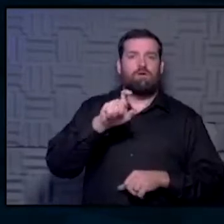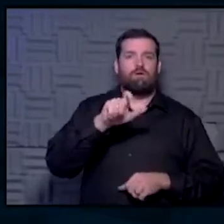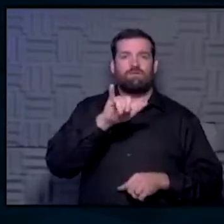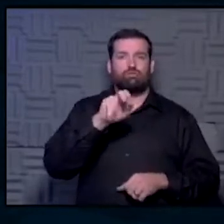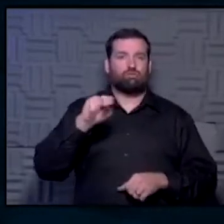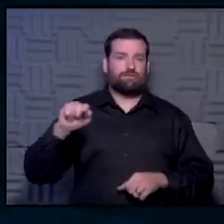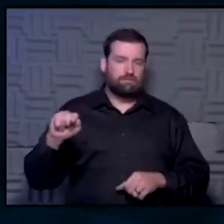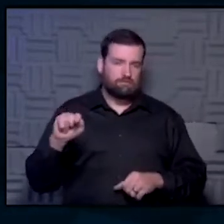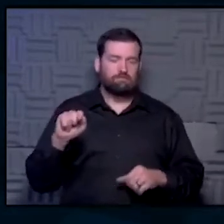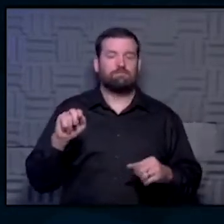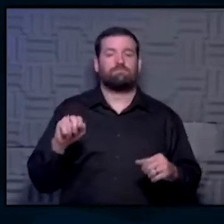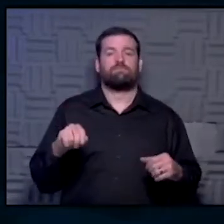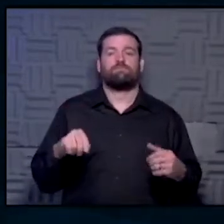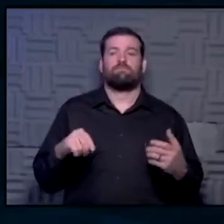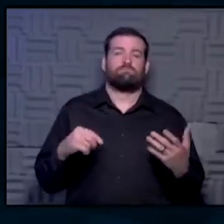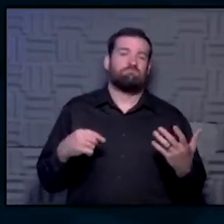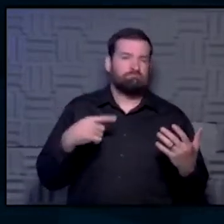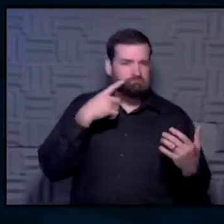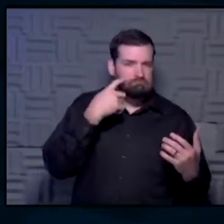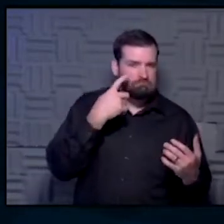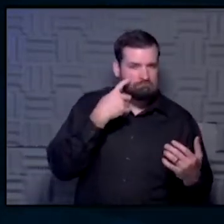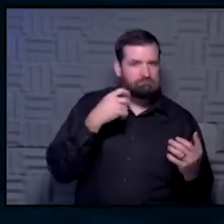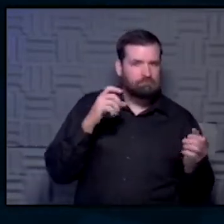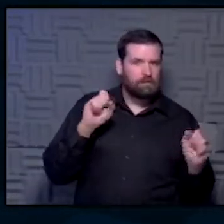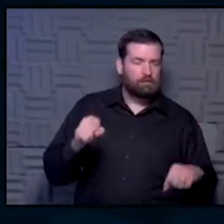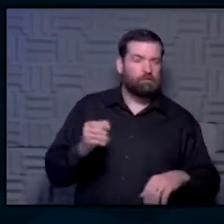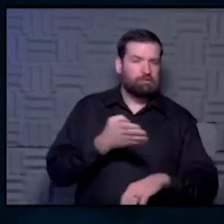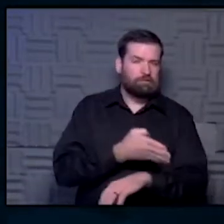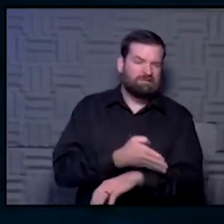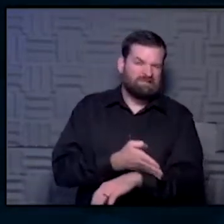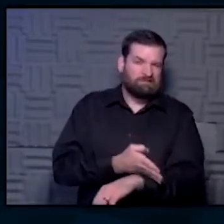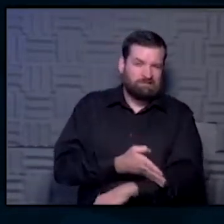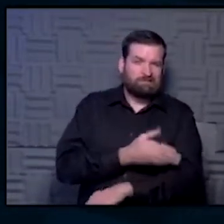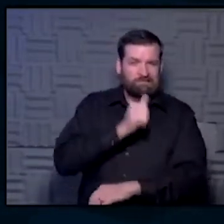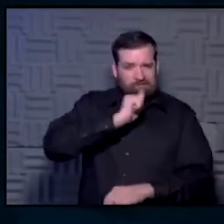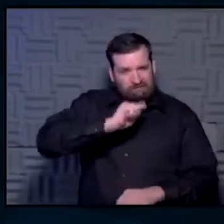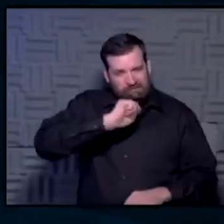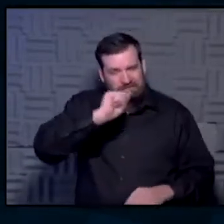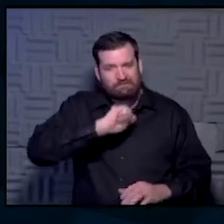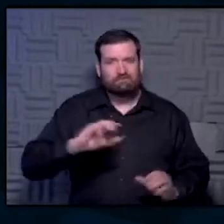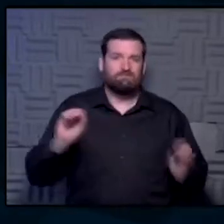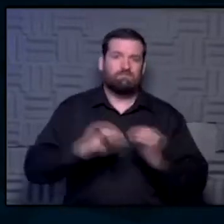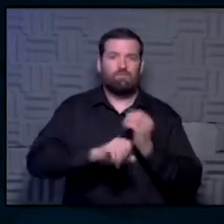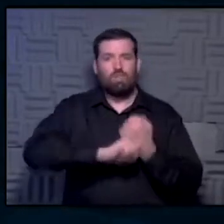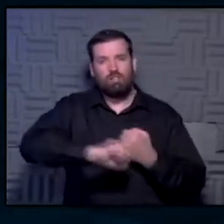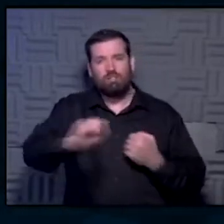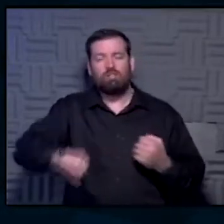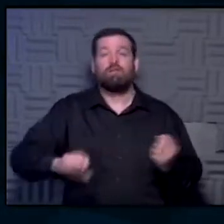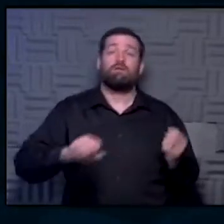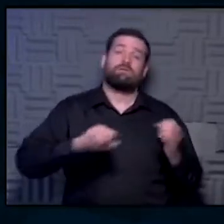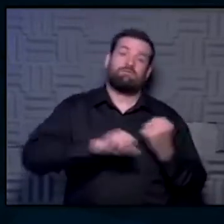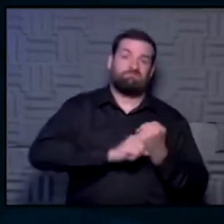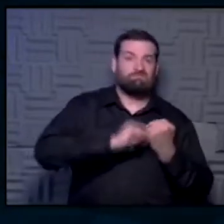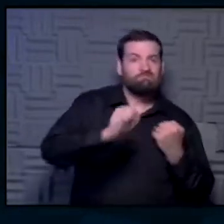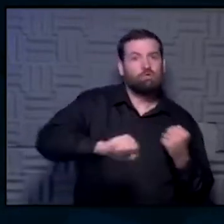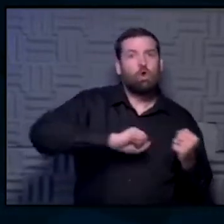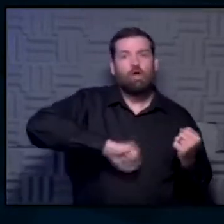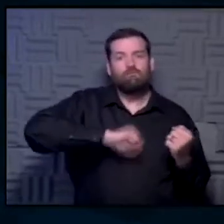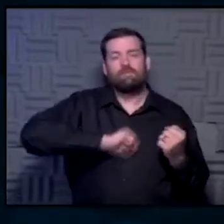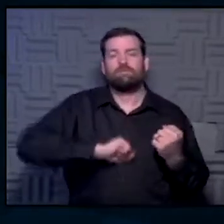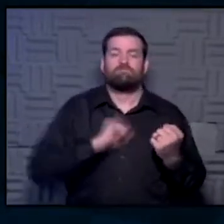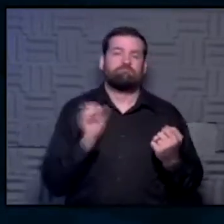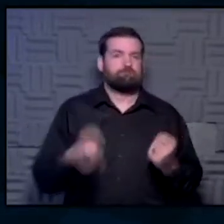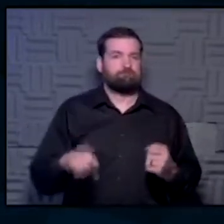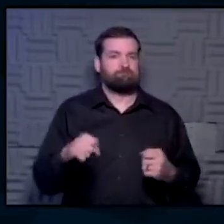So, I suppose that could hinder that recovery as quickly, or they might find, extended coughing period. But yeah, we're